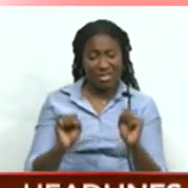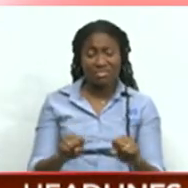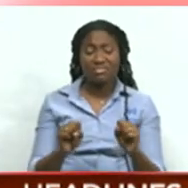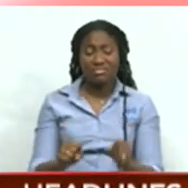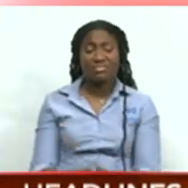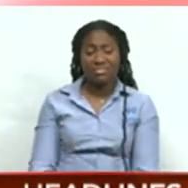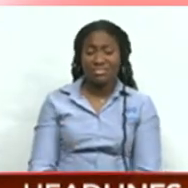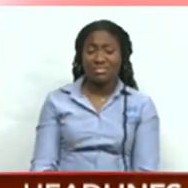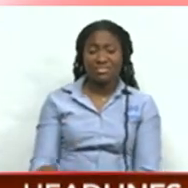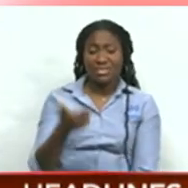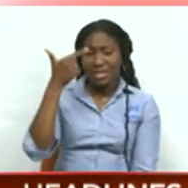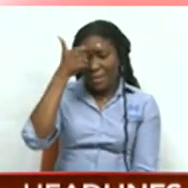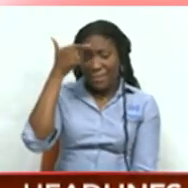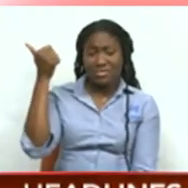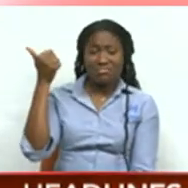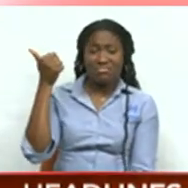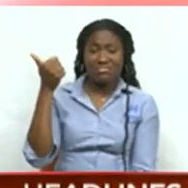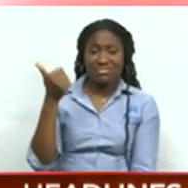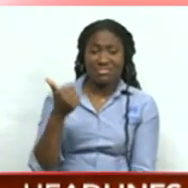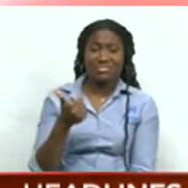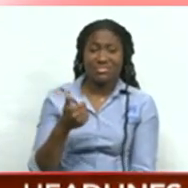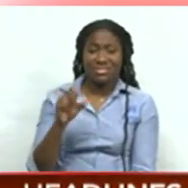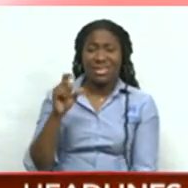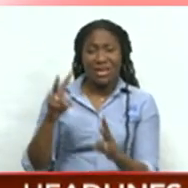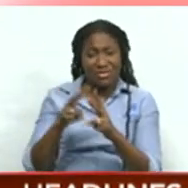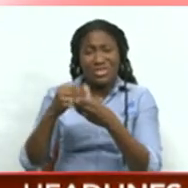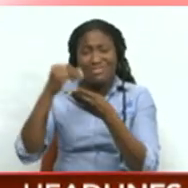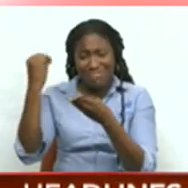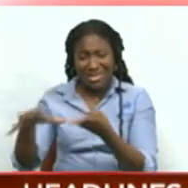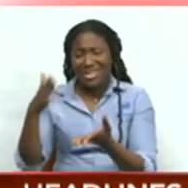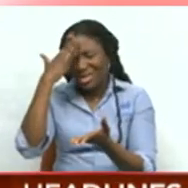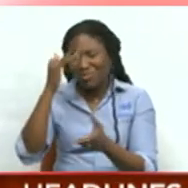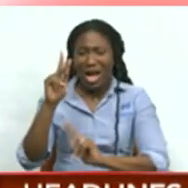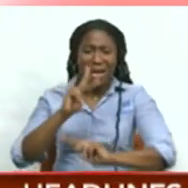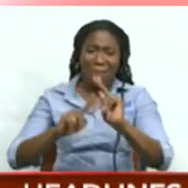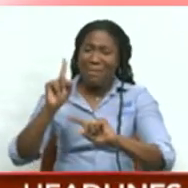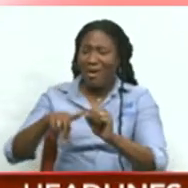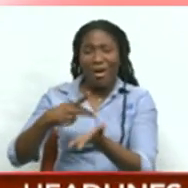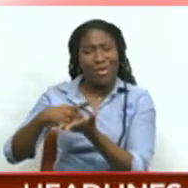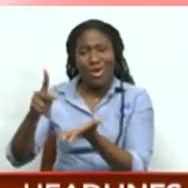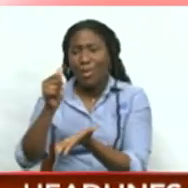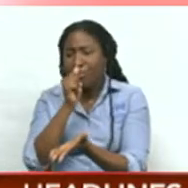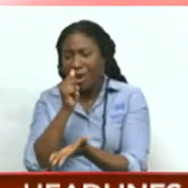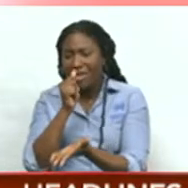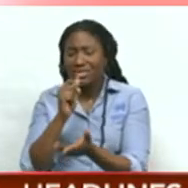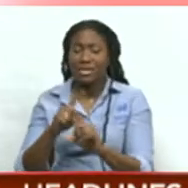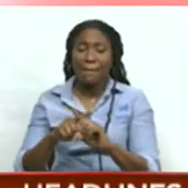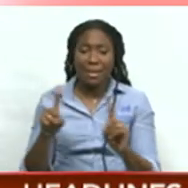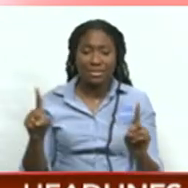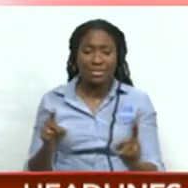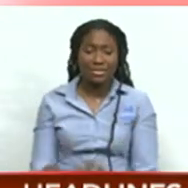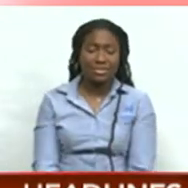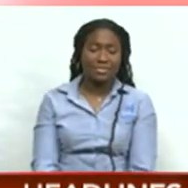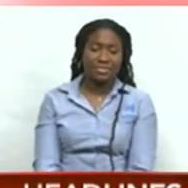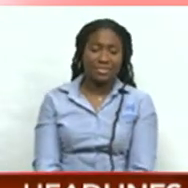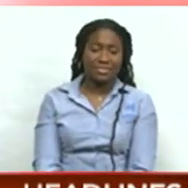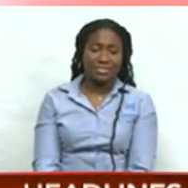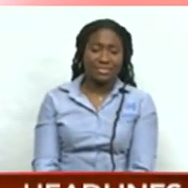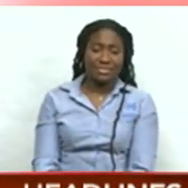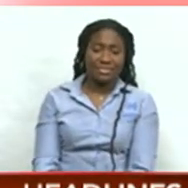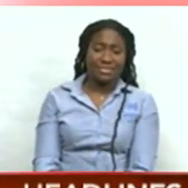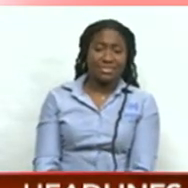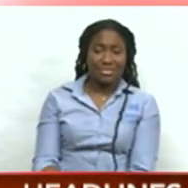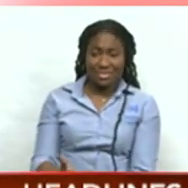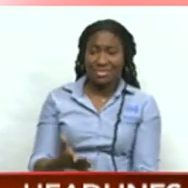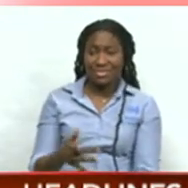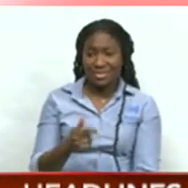because it's costly. That's why everybody can't afford to go private. But that is where they lead in